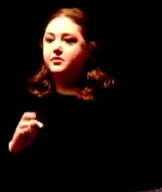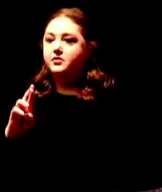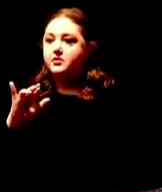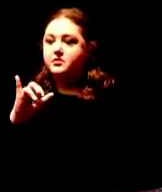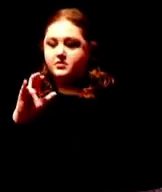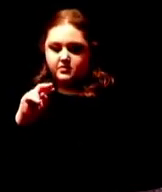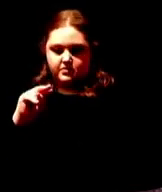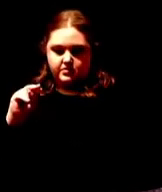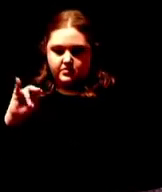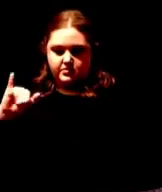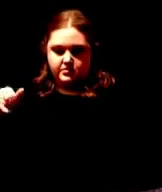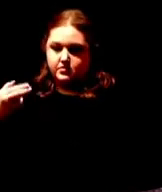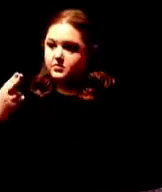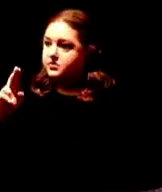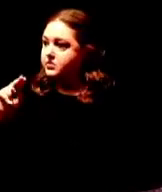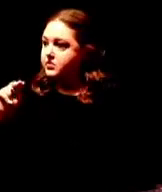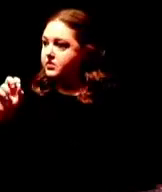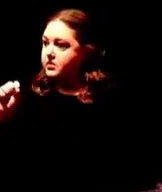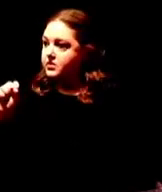Bryn Johnson.